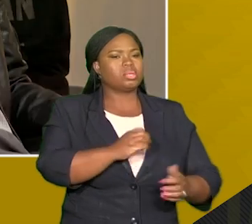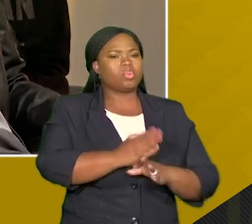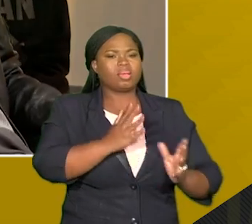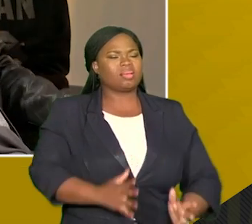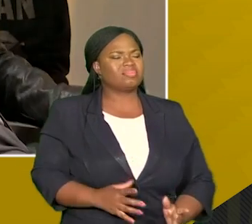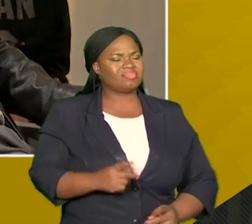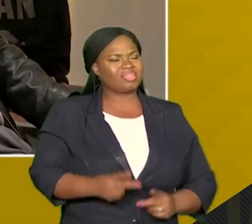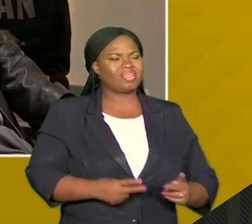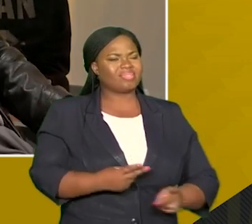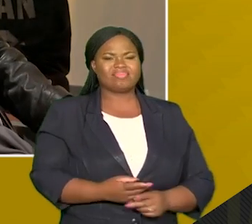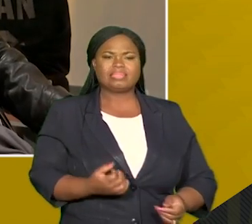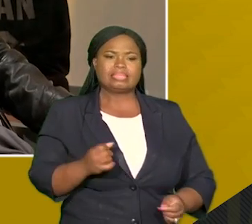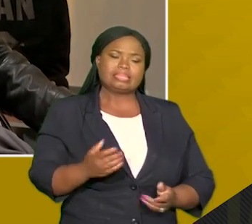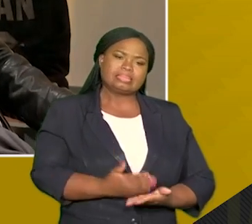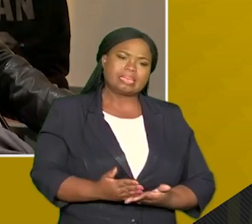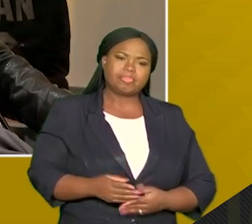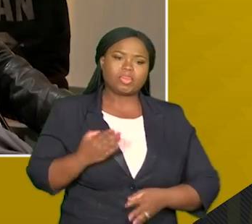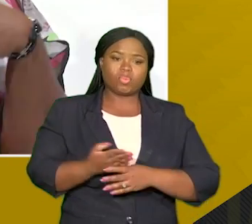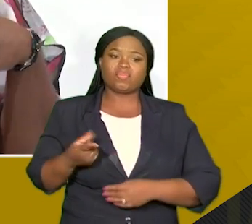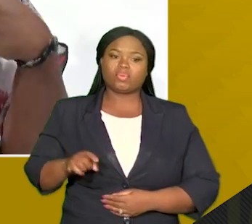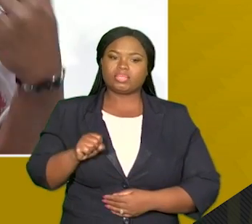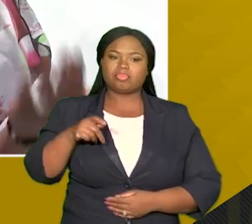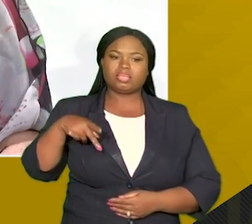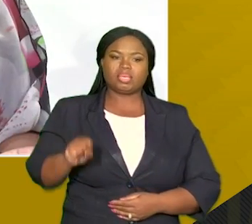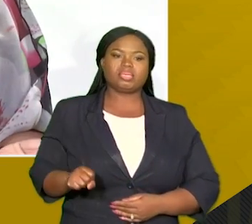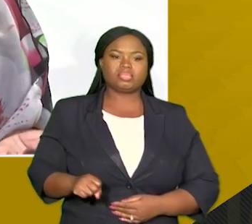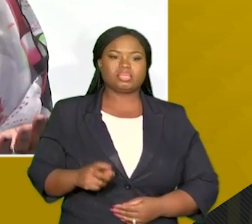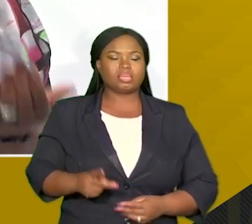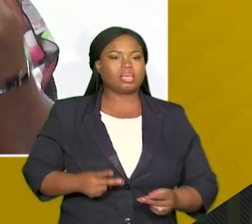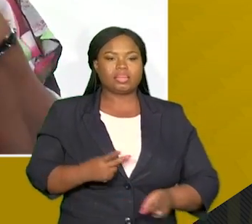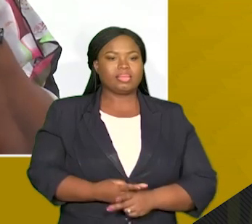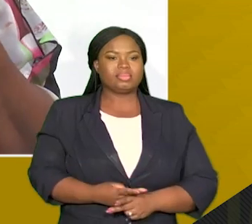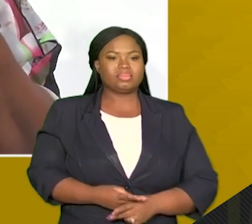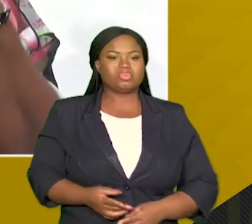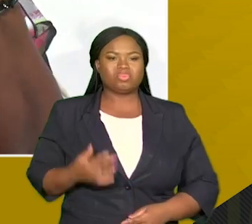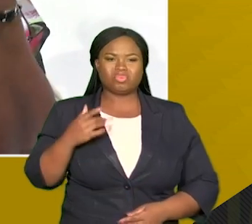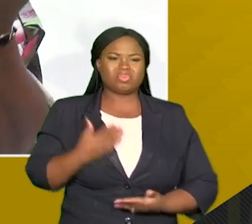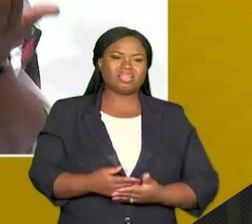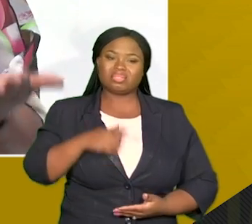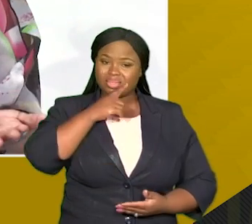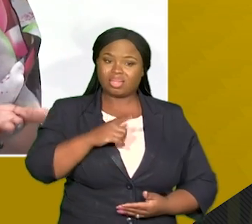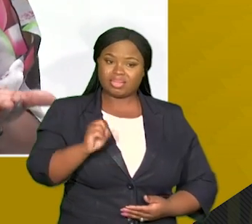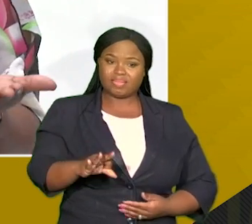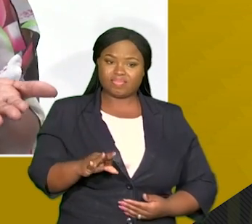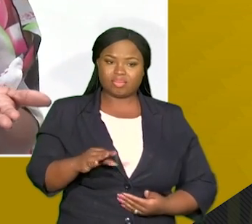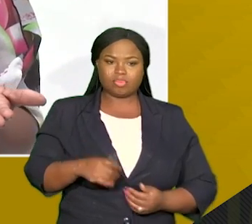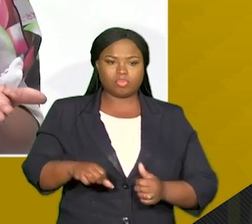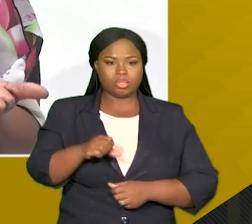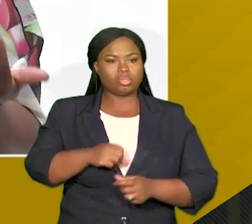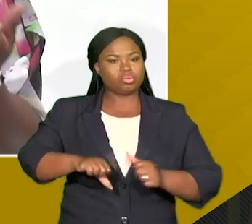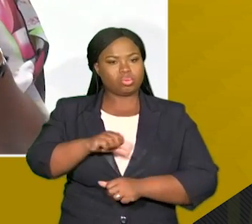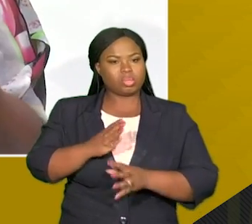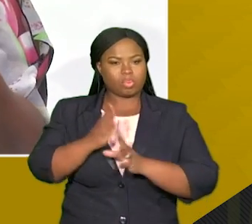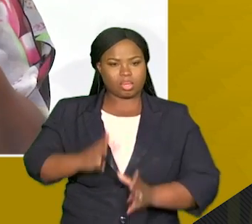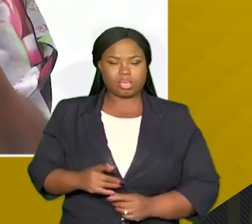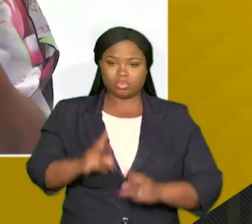beings, even though basebenzele SAPS nabo badinga I debriefing. You can tell if benkulumane social worker yabo